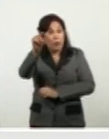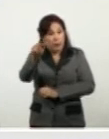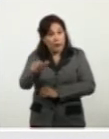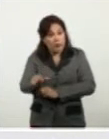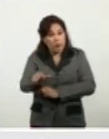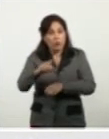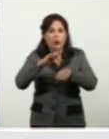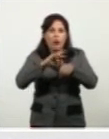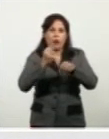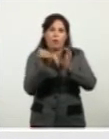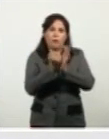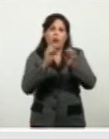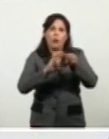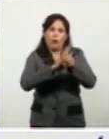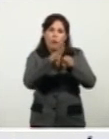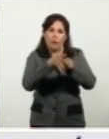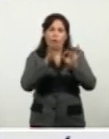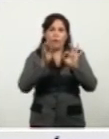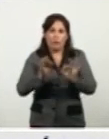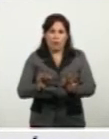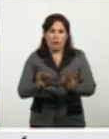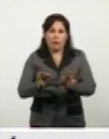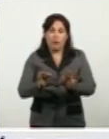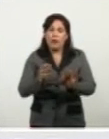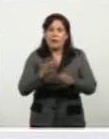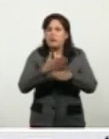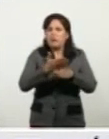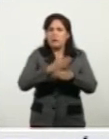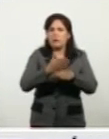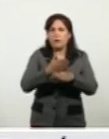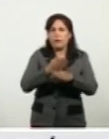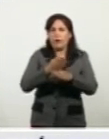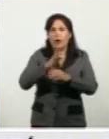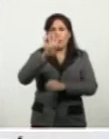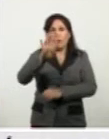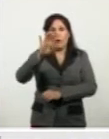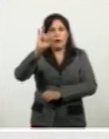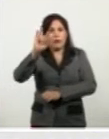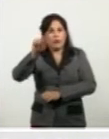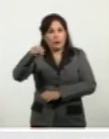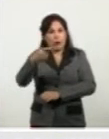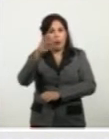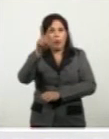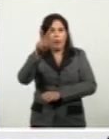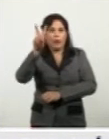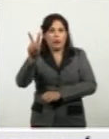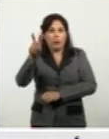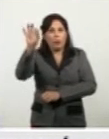confirmed 77,031 cases yesterday, accumulating